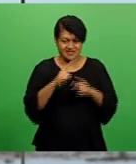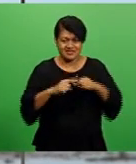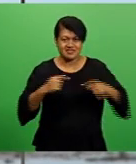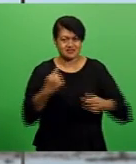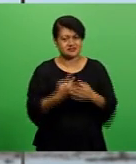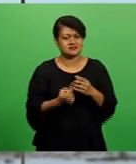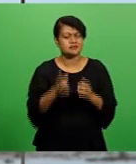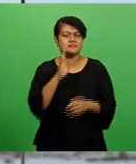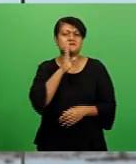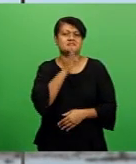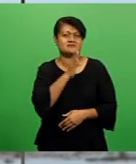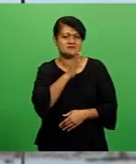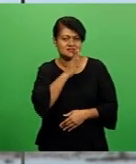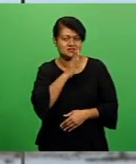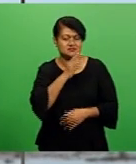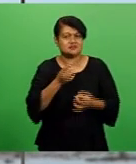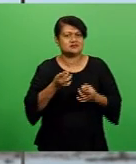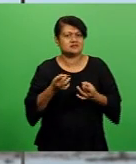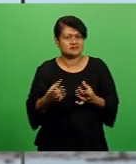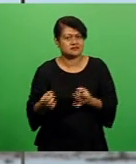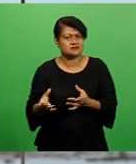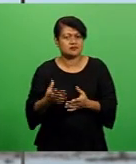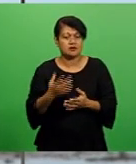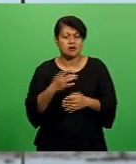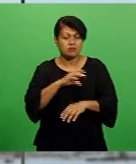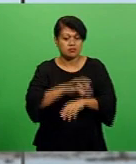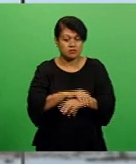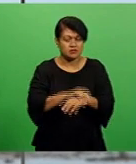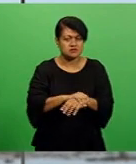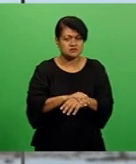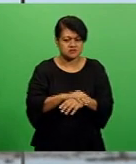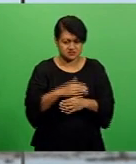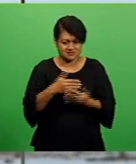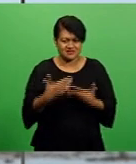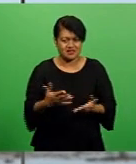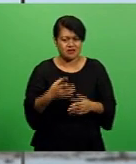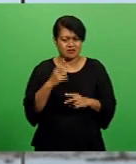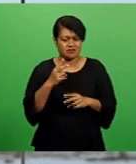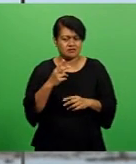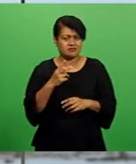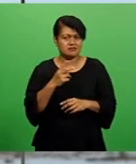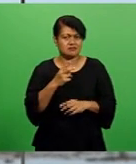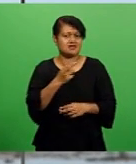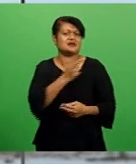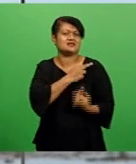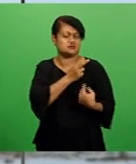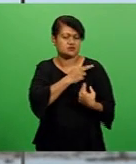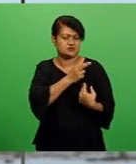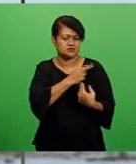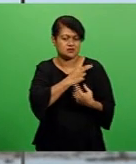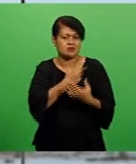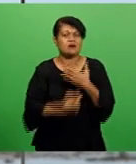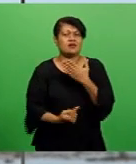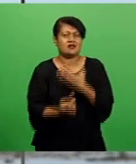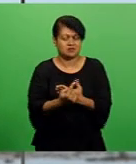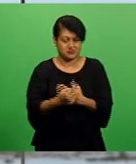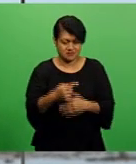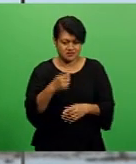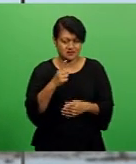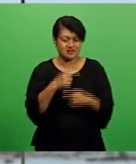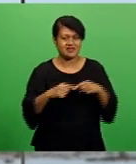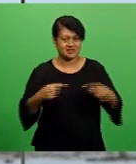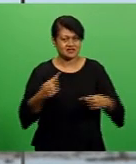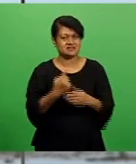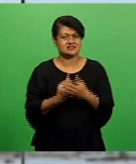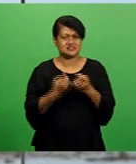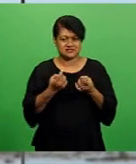Police Commissioner Rusiate Tundravu says while police officers are being held accountable, there are external elements influencing these officers. Pranita